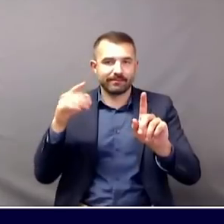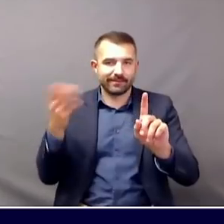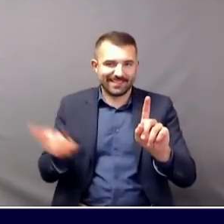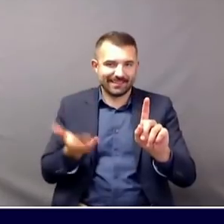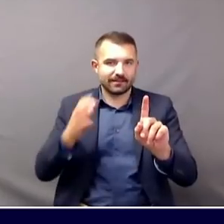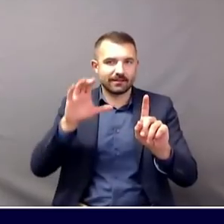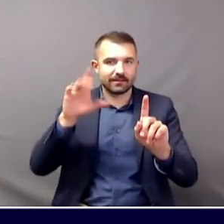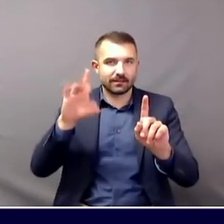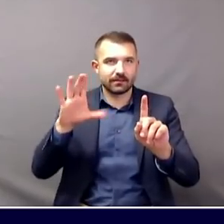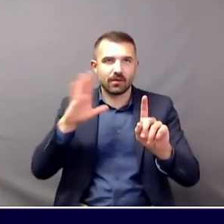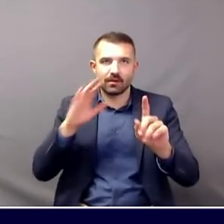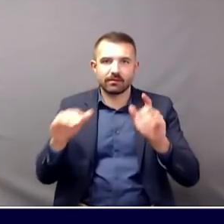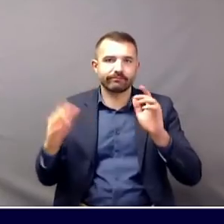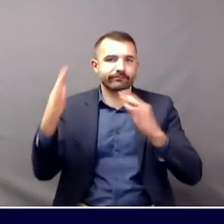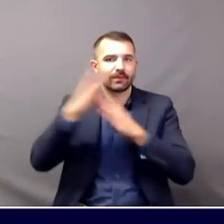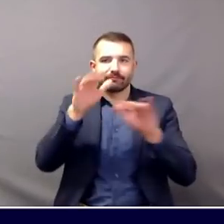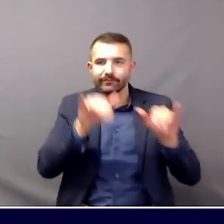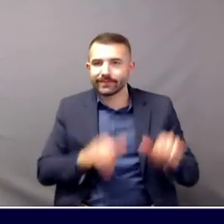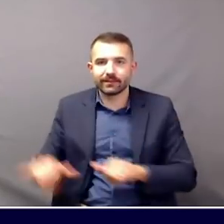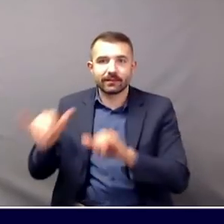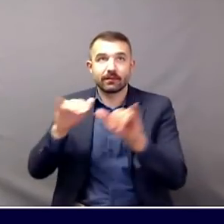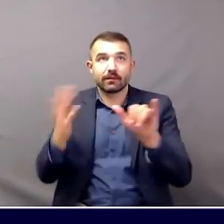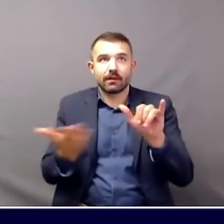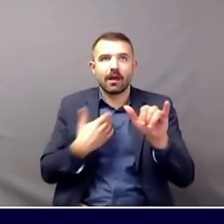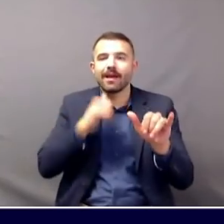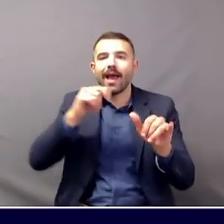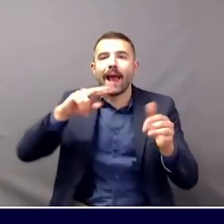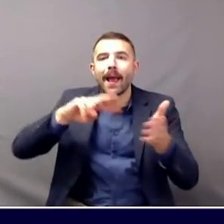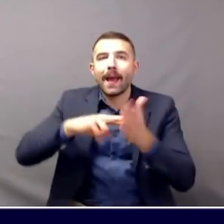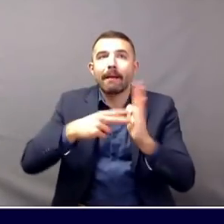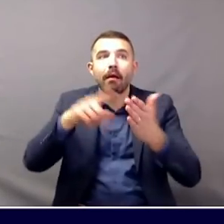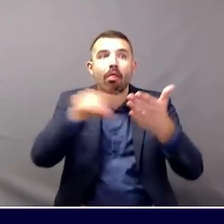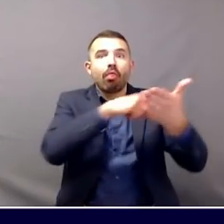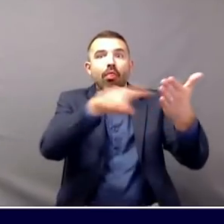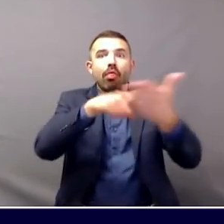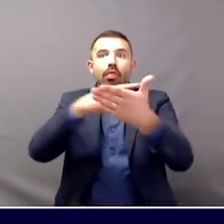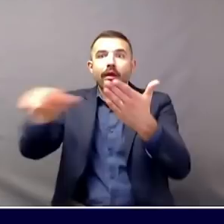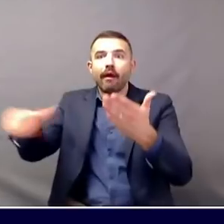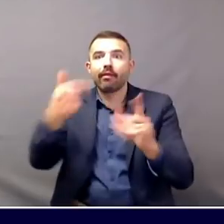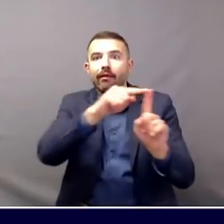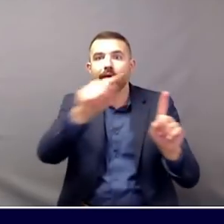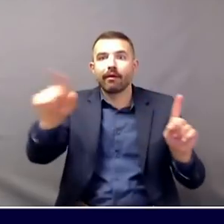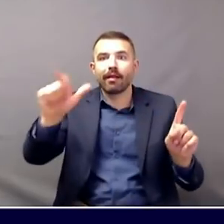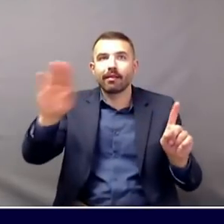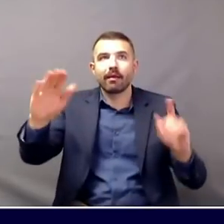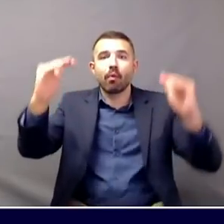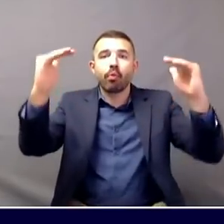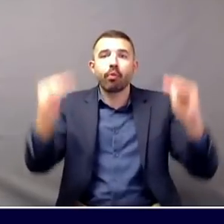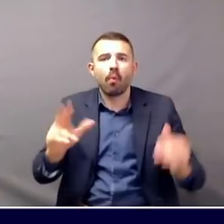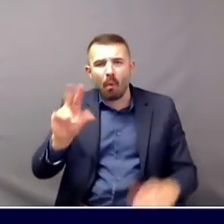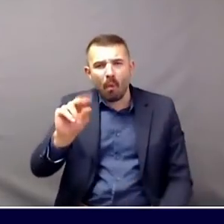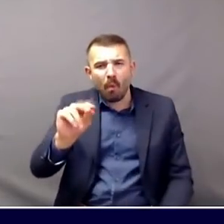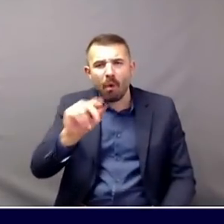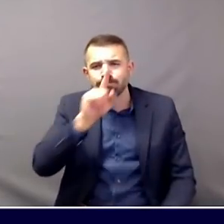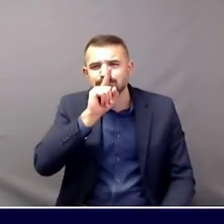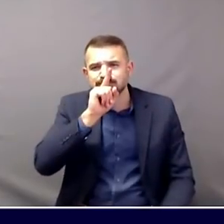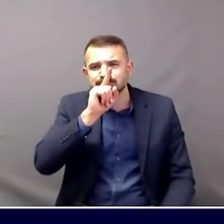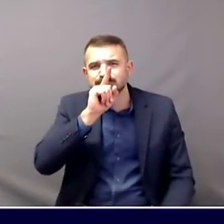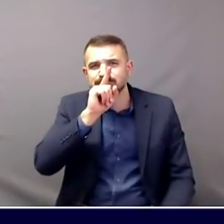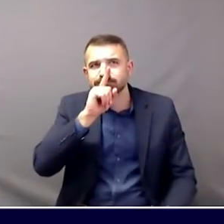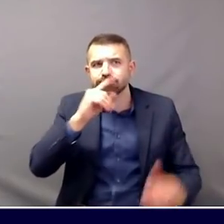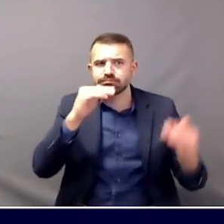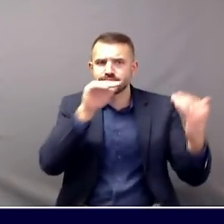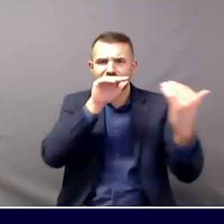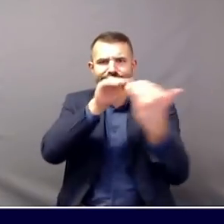denigrate the value of other testing modalities. A PCR test, whether it is run at another laboratory or at the Maine